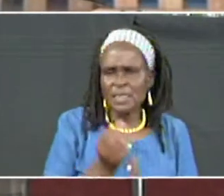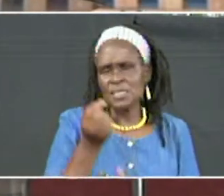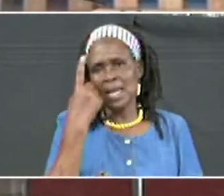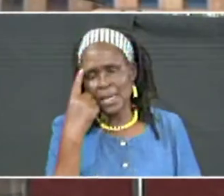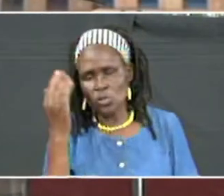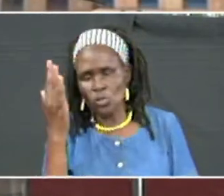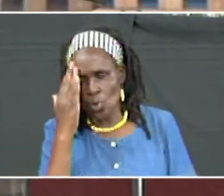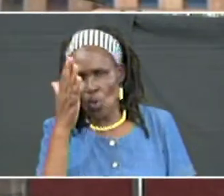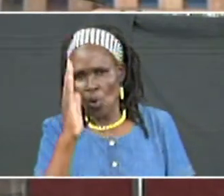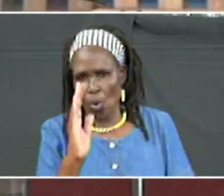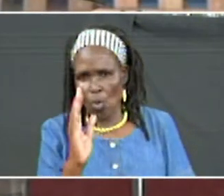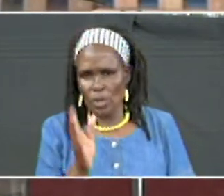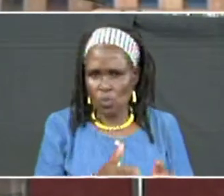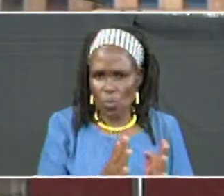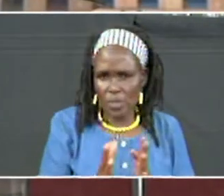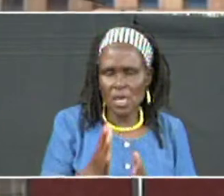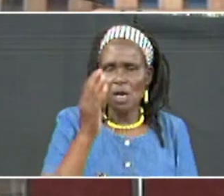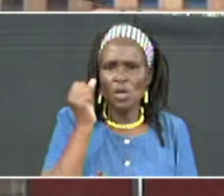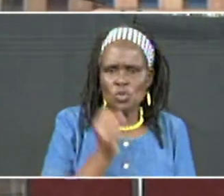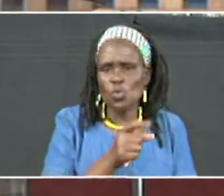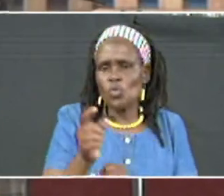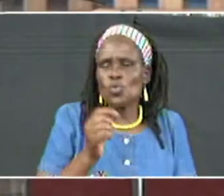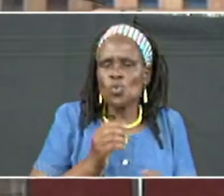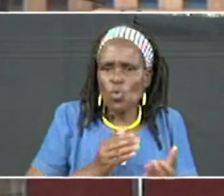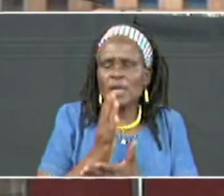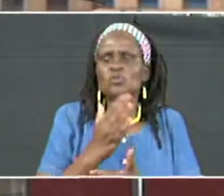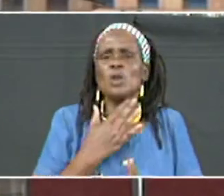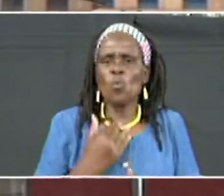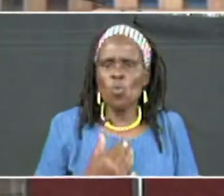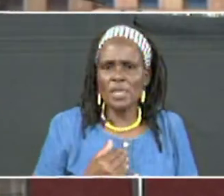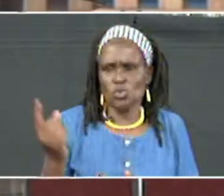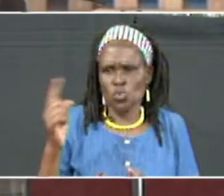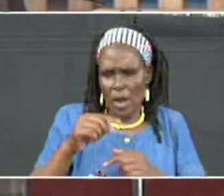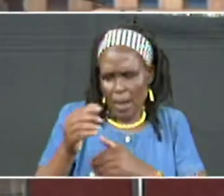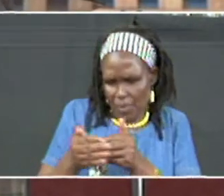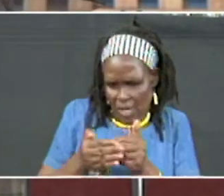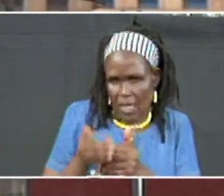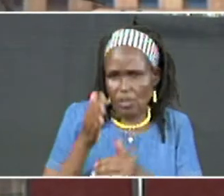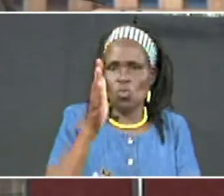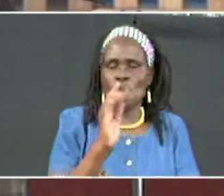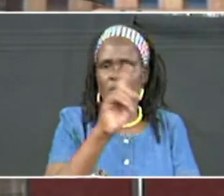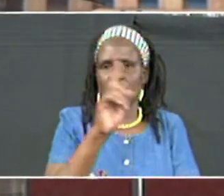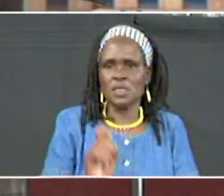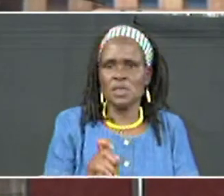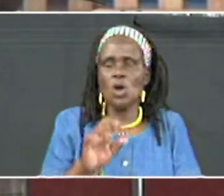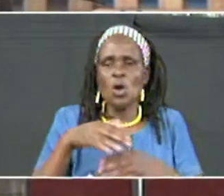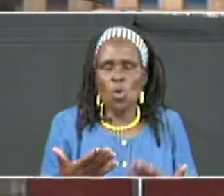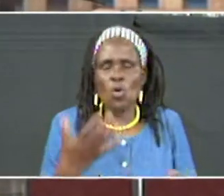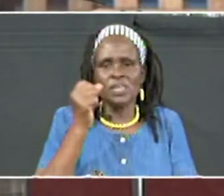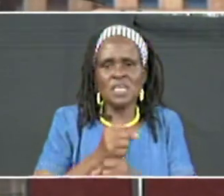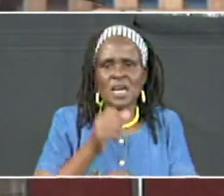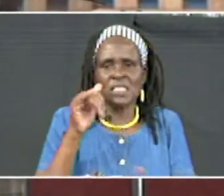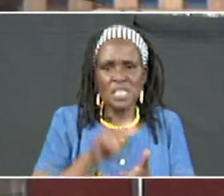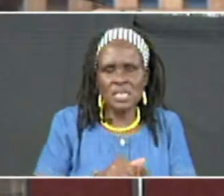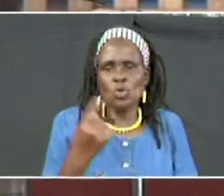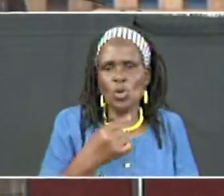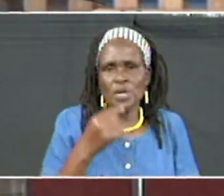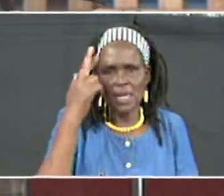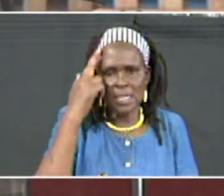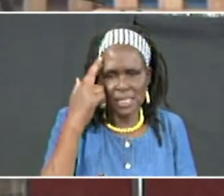ways? Do you actually delight to draw near to God? Or does it only seem